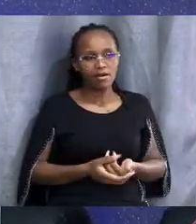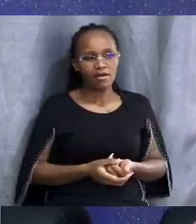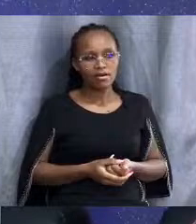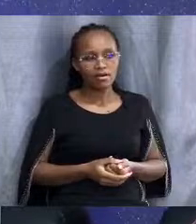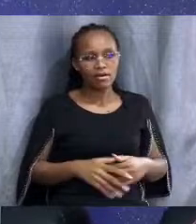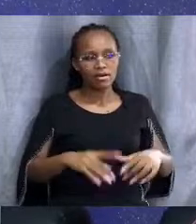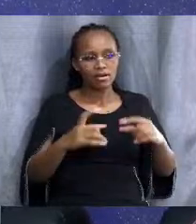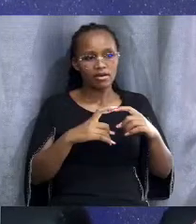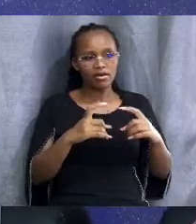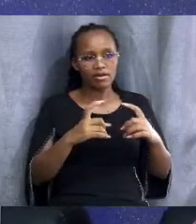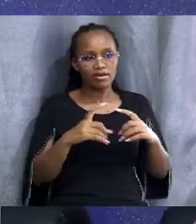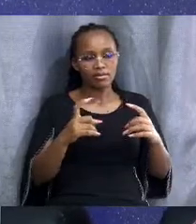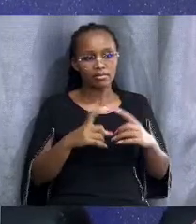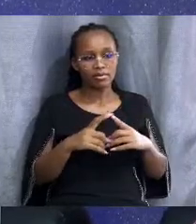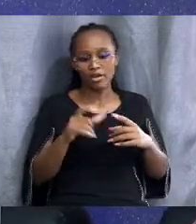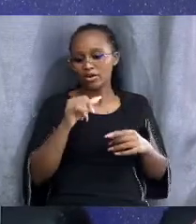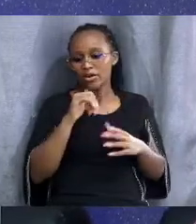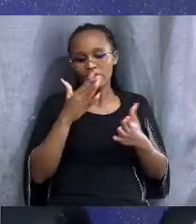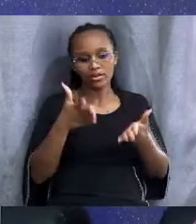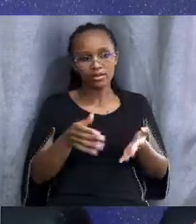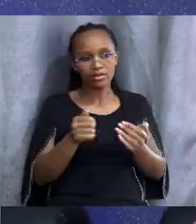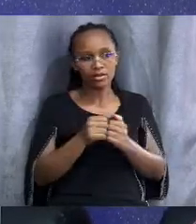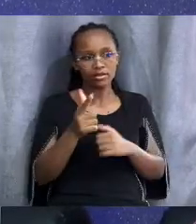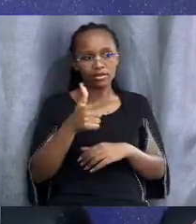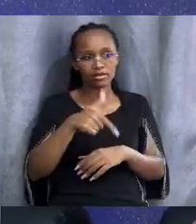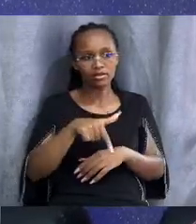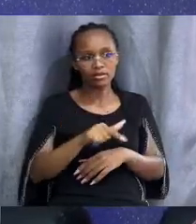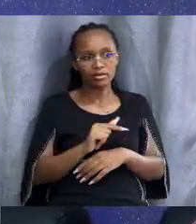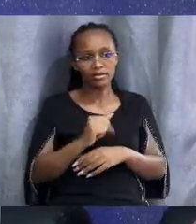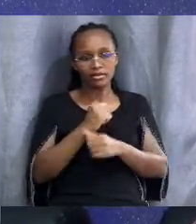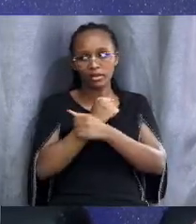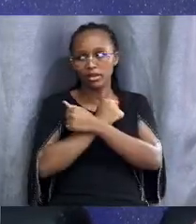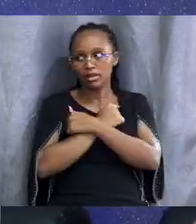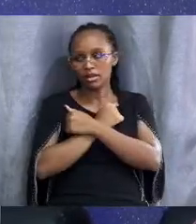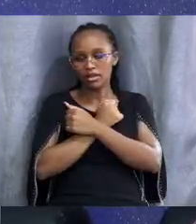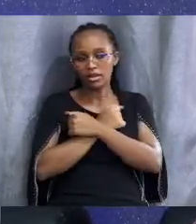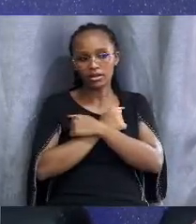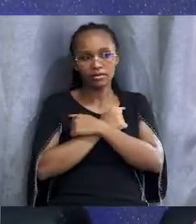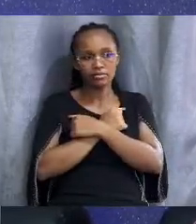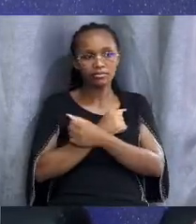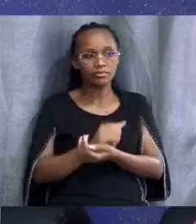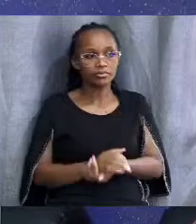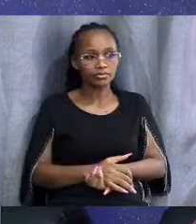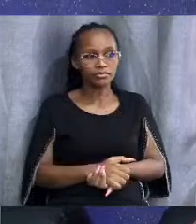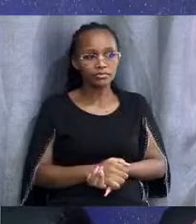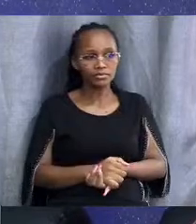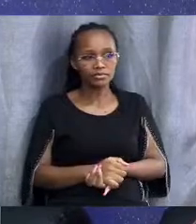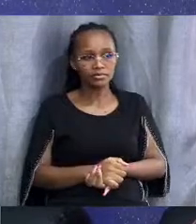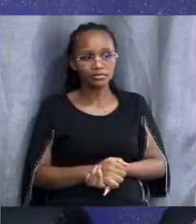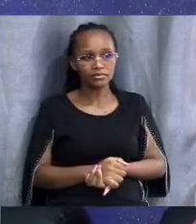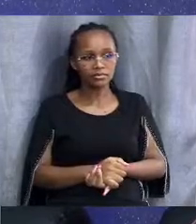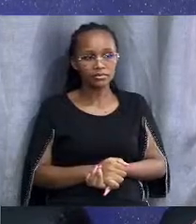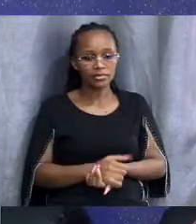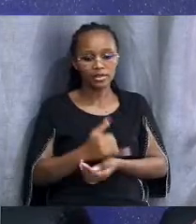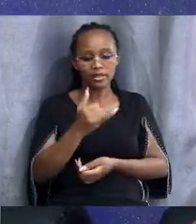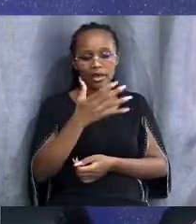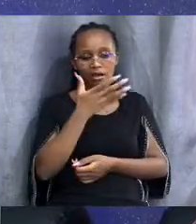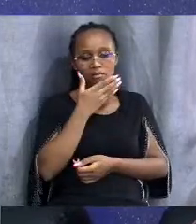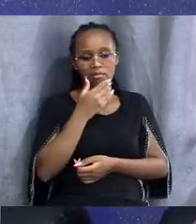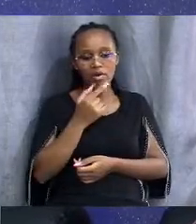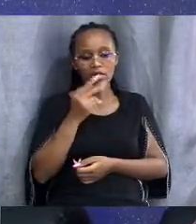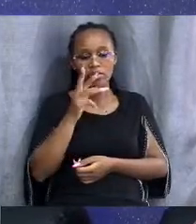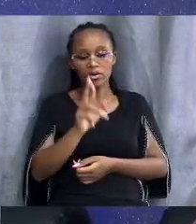the pain of your absence, yet swells with the love and pride I feel for the incredible young man you